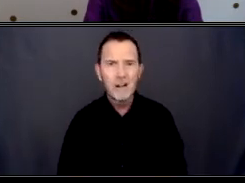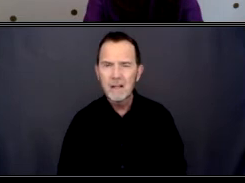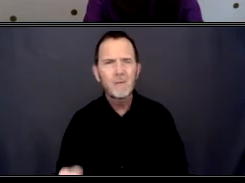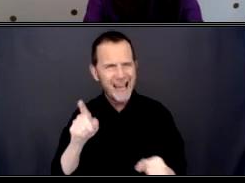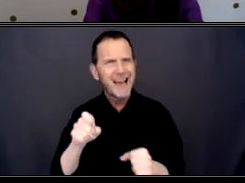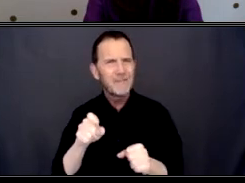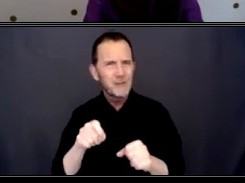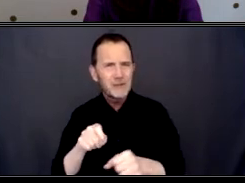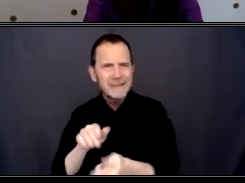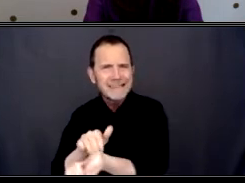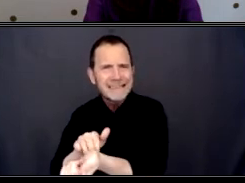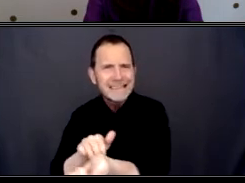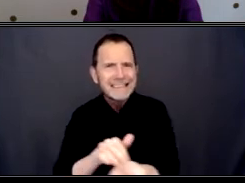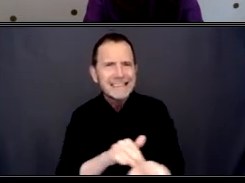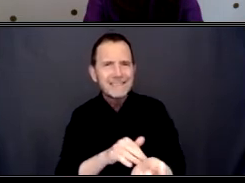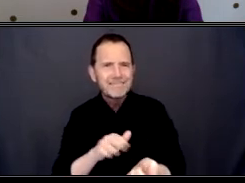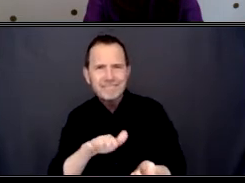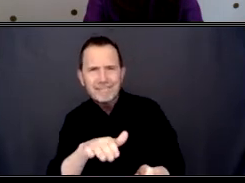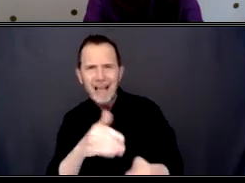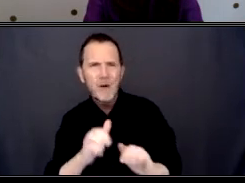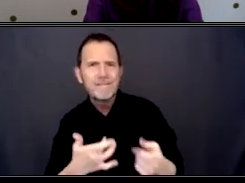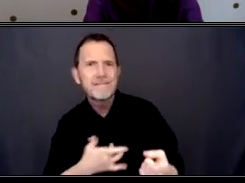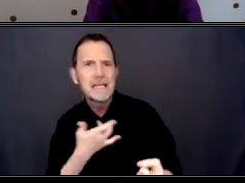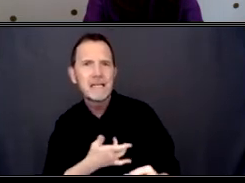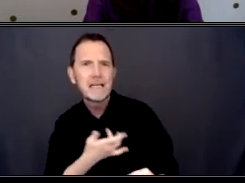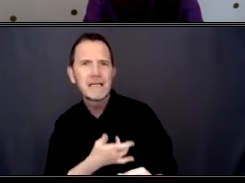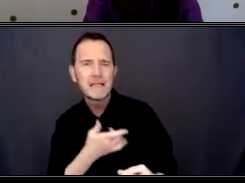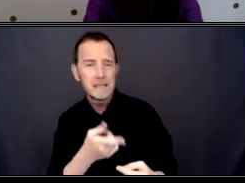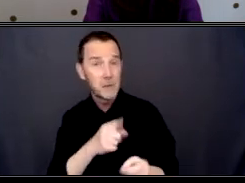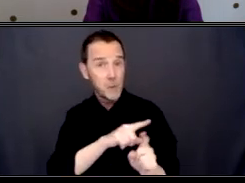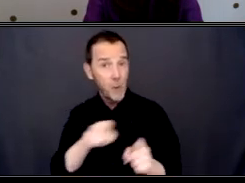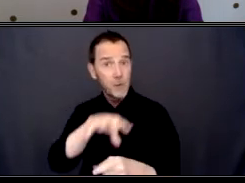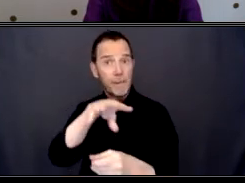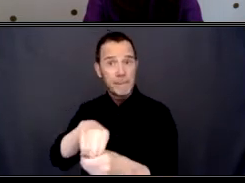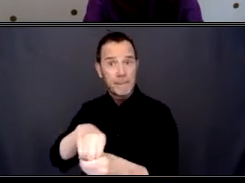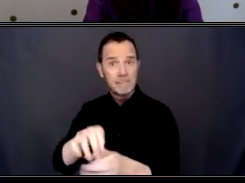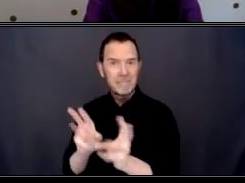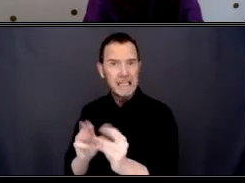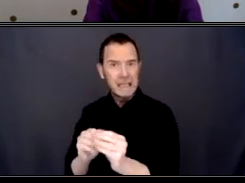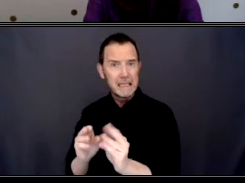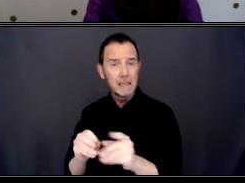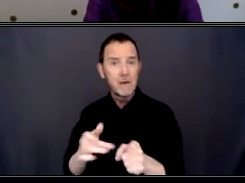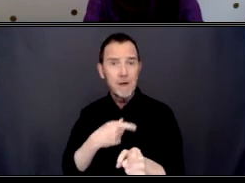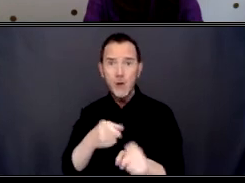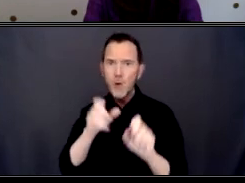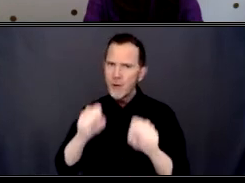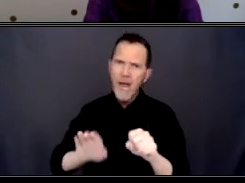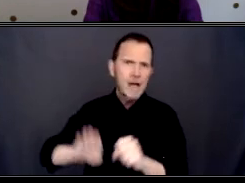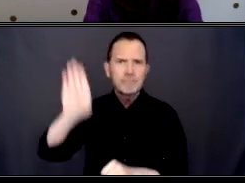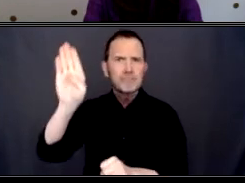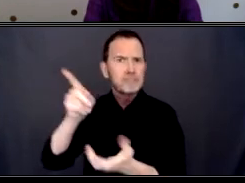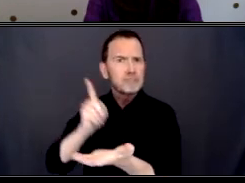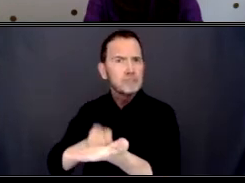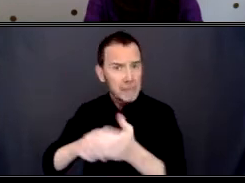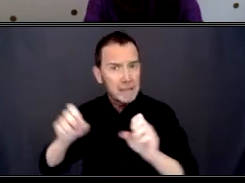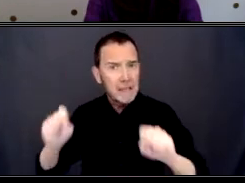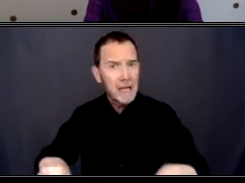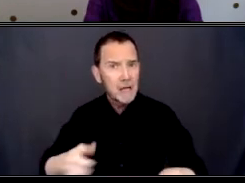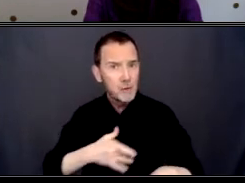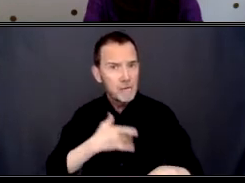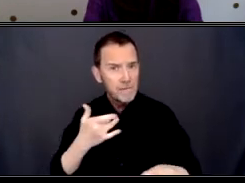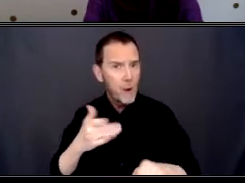feel that they matter, that they have a seat at the table, that they can contribute, right? It's like what they say,